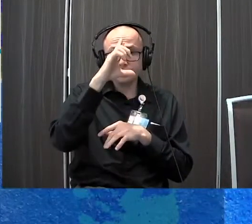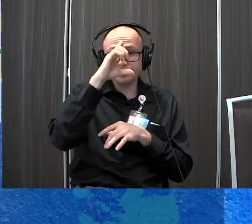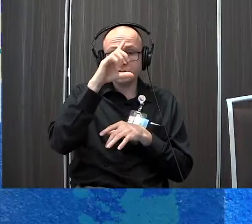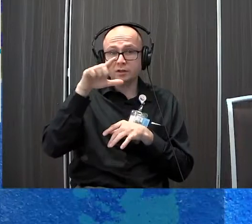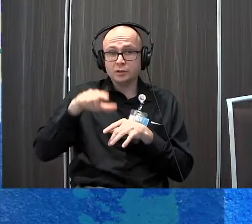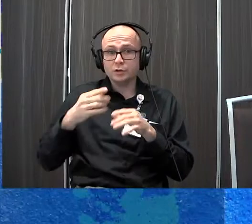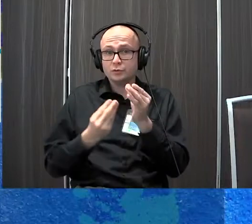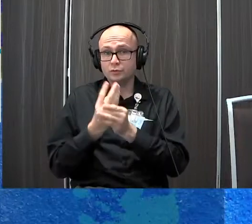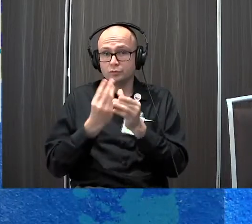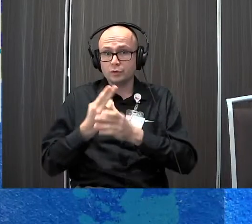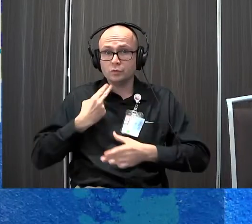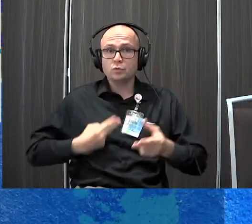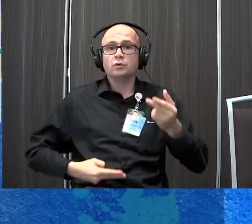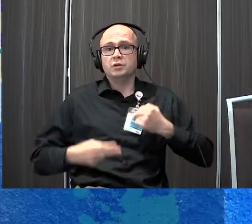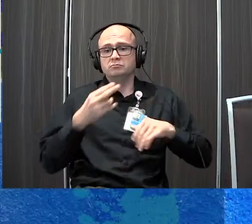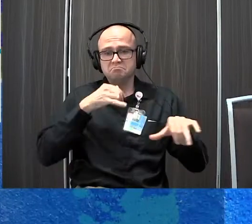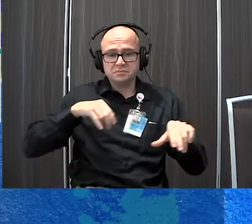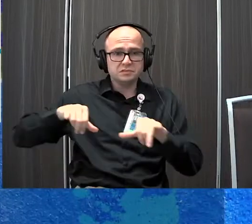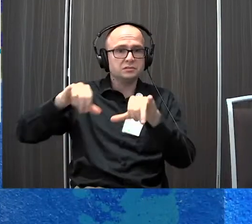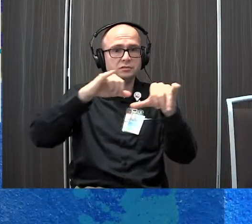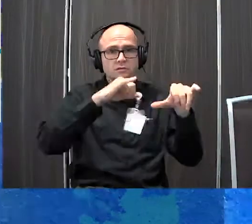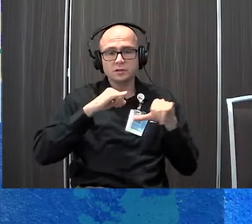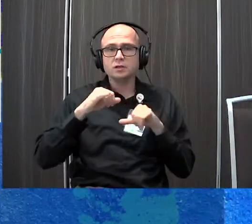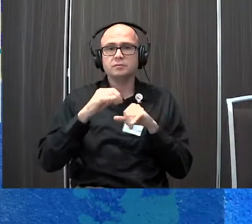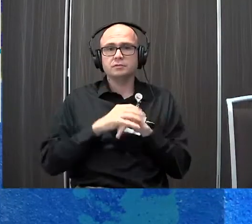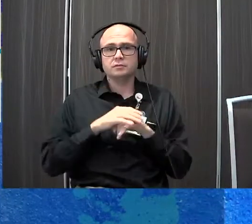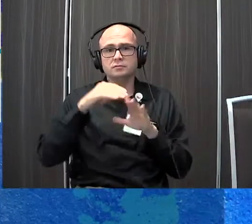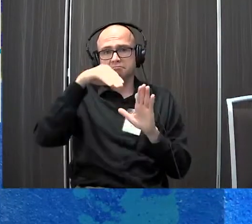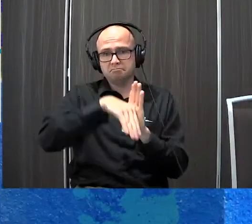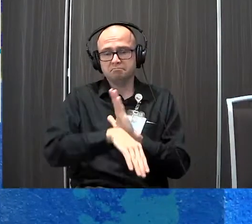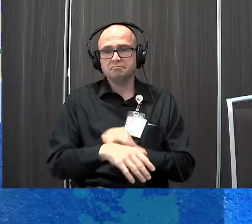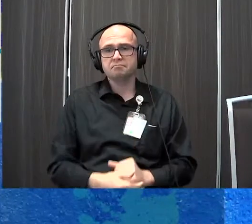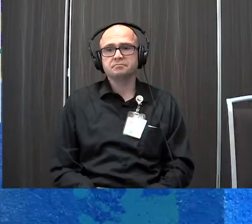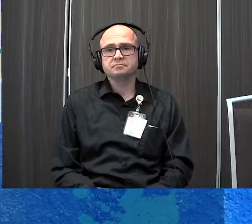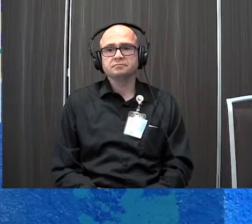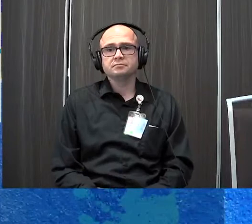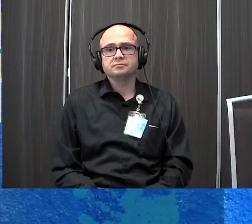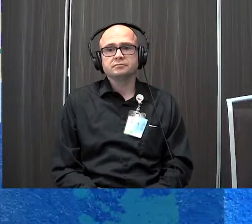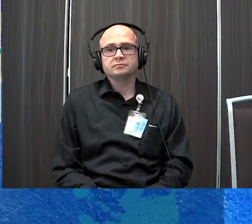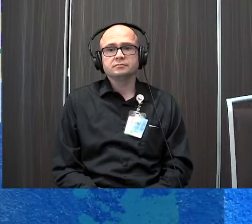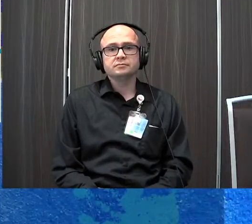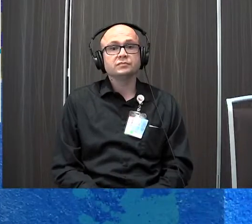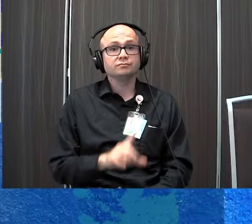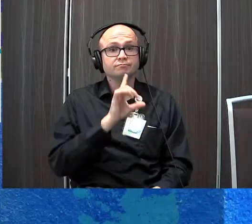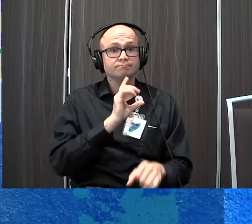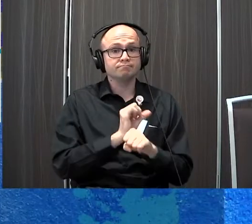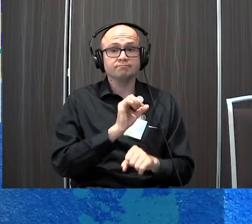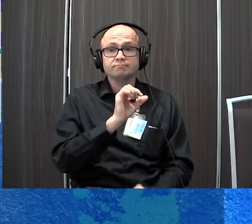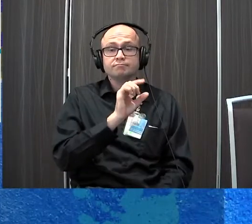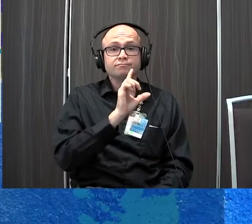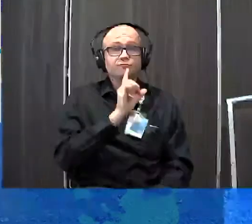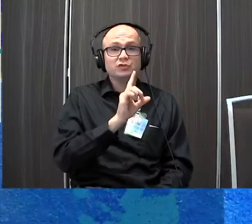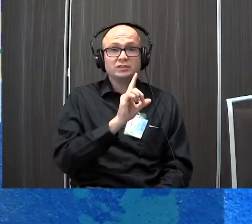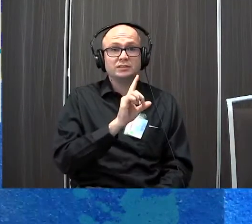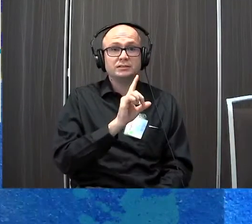growth hormone was the most common endocrine hormone deficiency. So in fact, many,